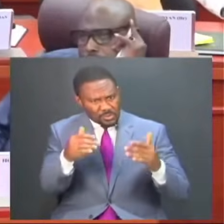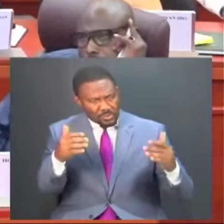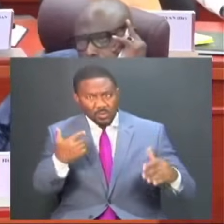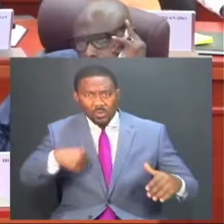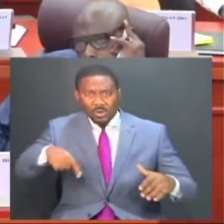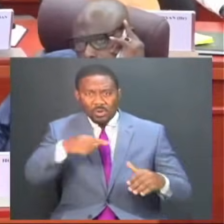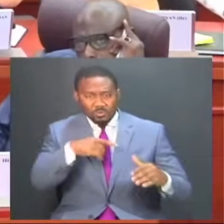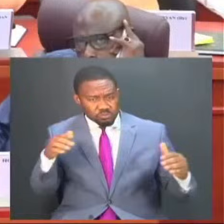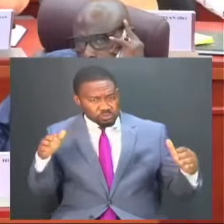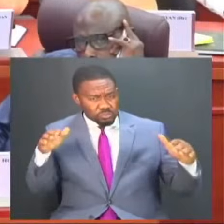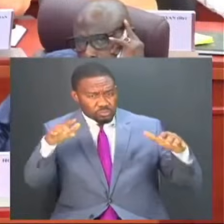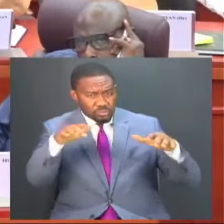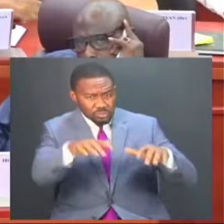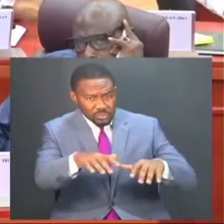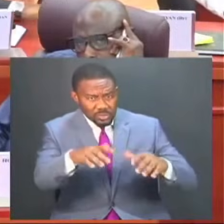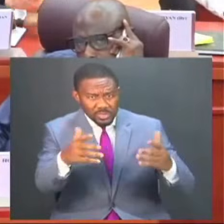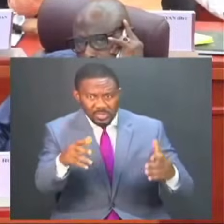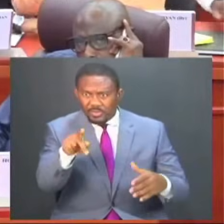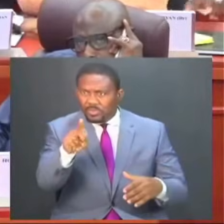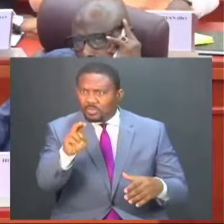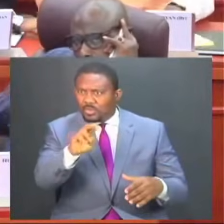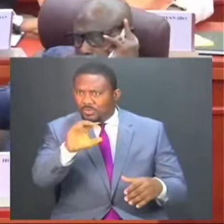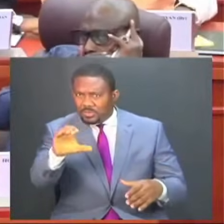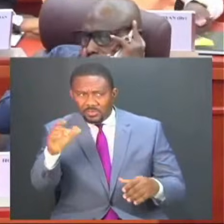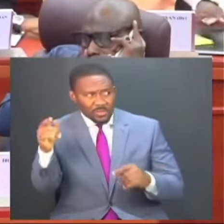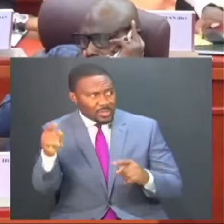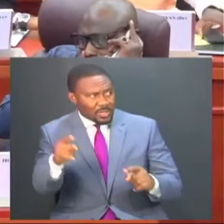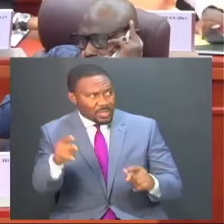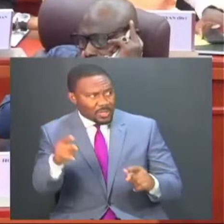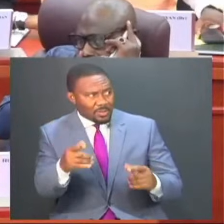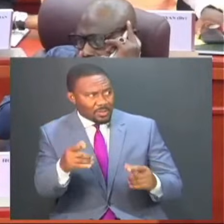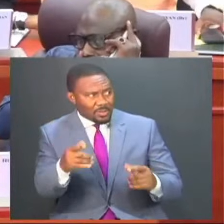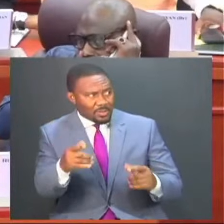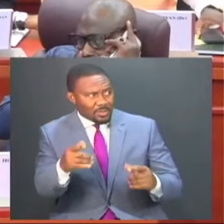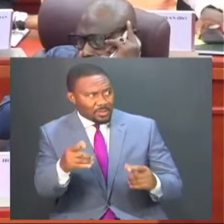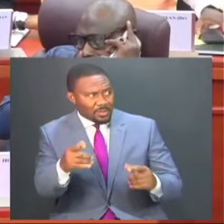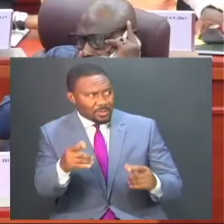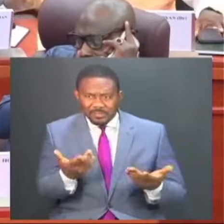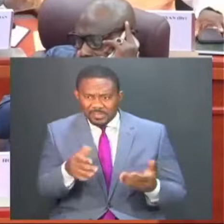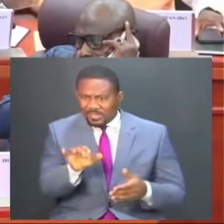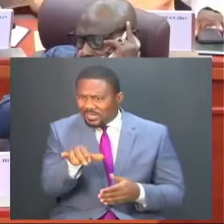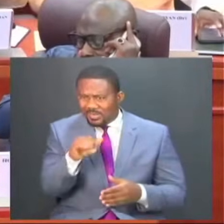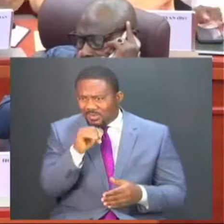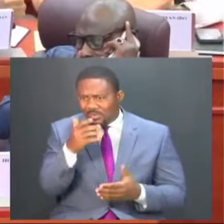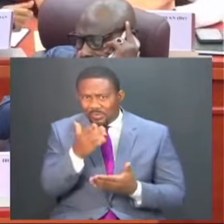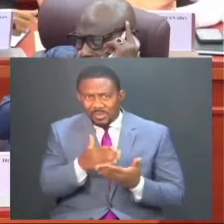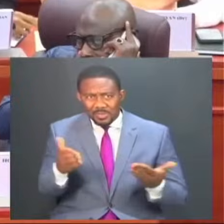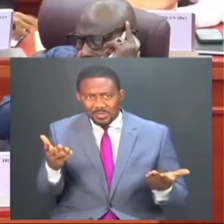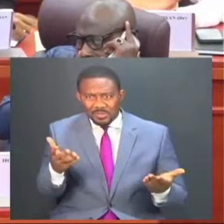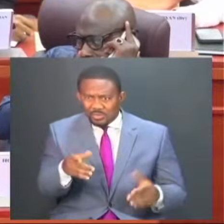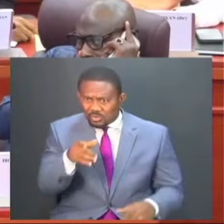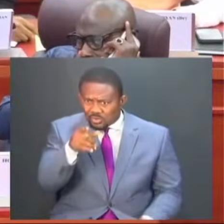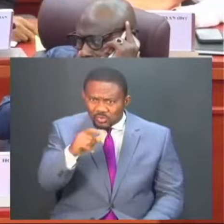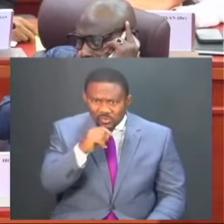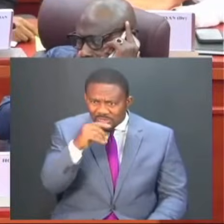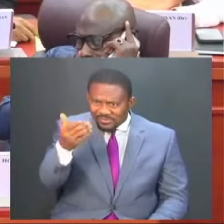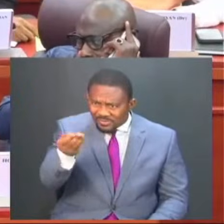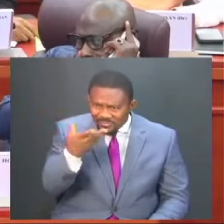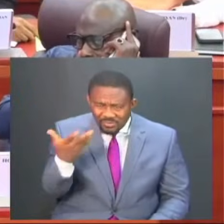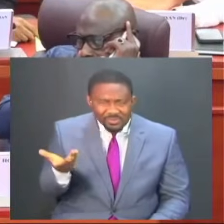of the whole, and the PRC will meet them. This was not spoken to. Echampo, you never mentioned this